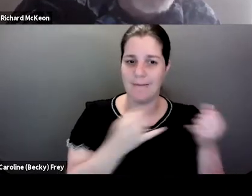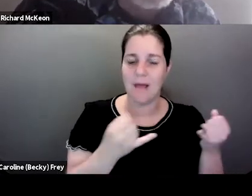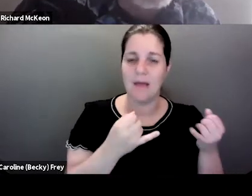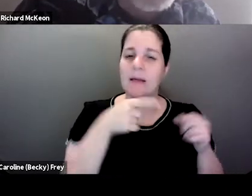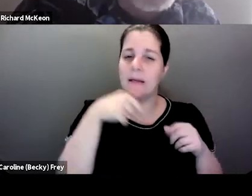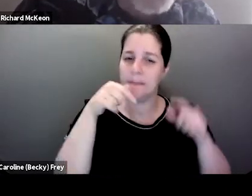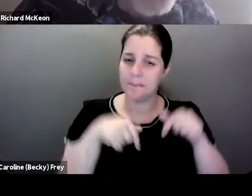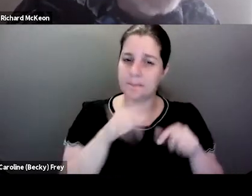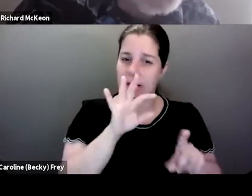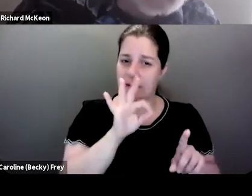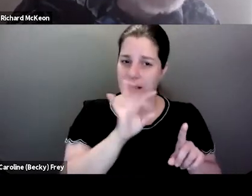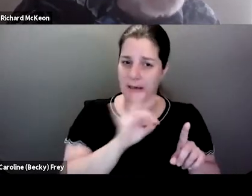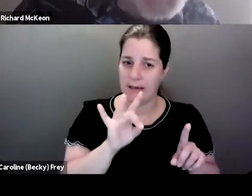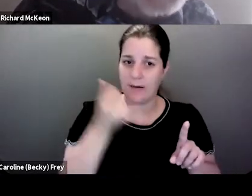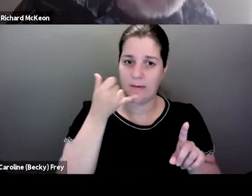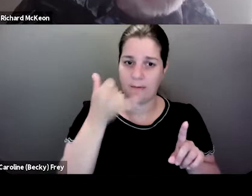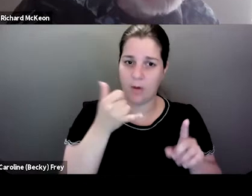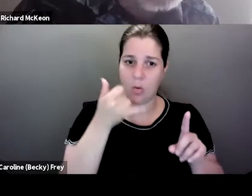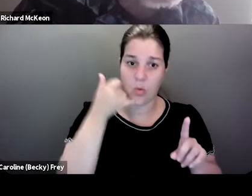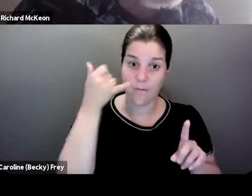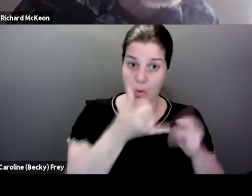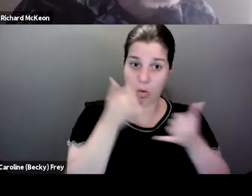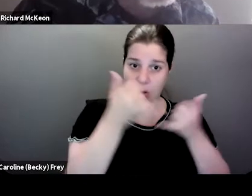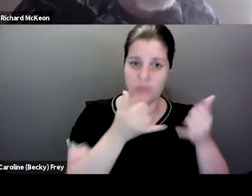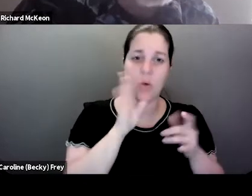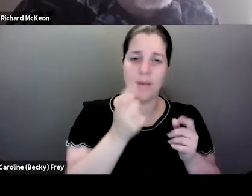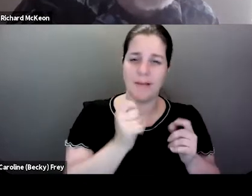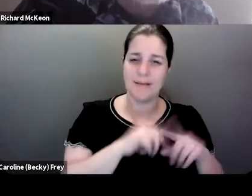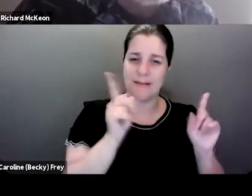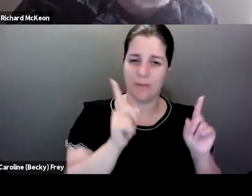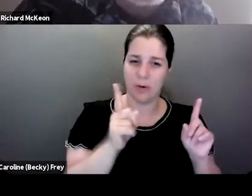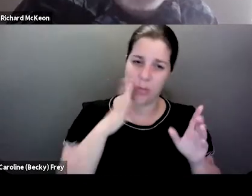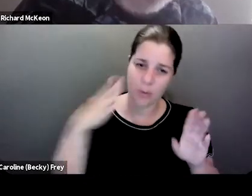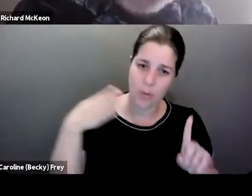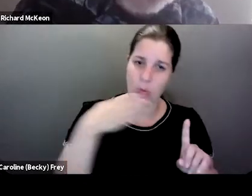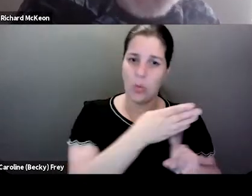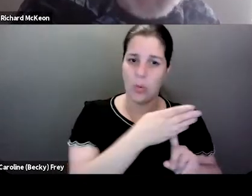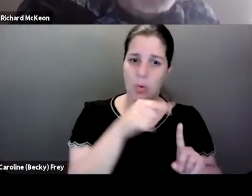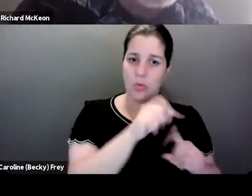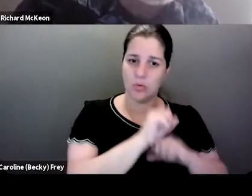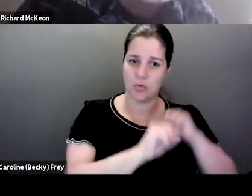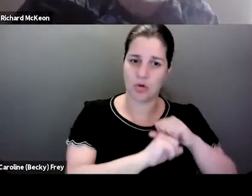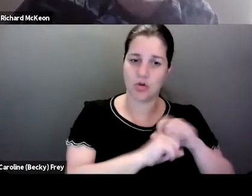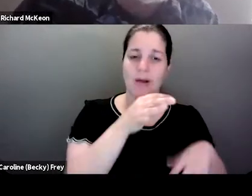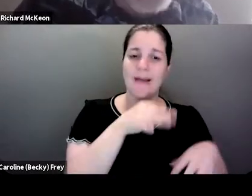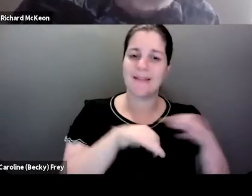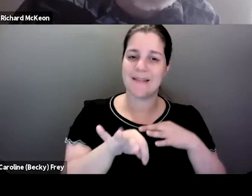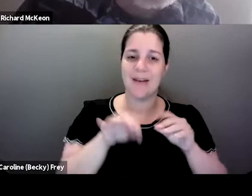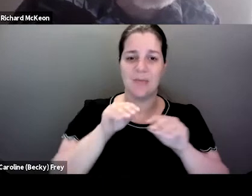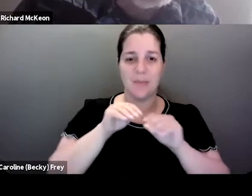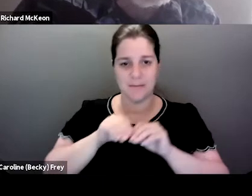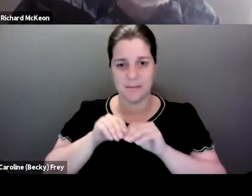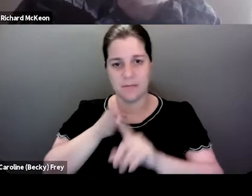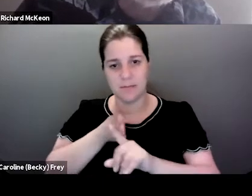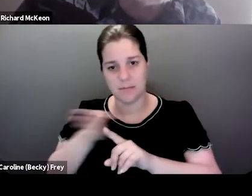988 calls will all be directed to this structure as opposed to being dispersed